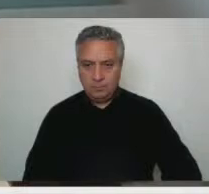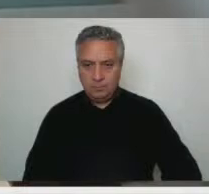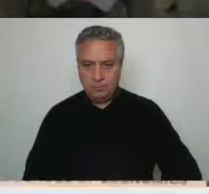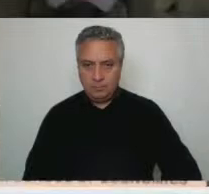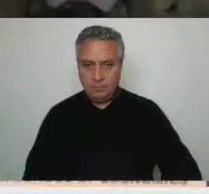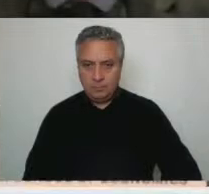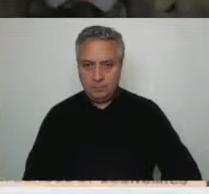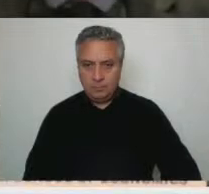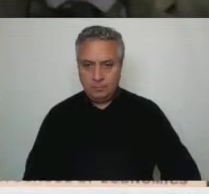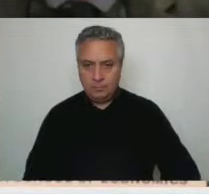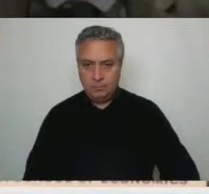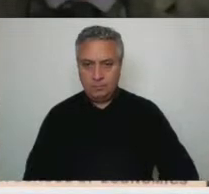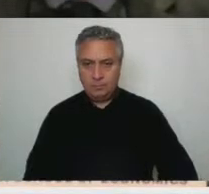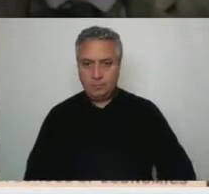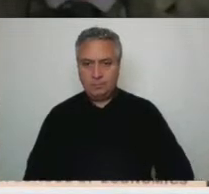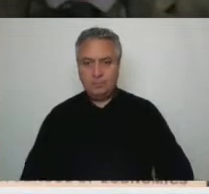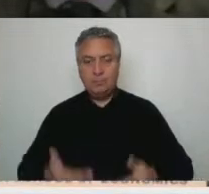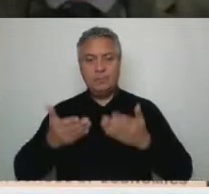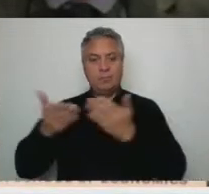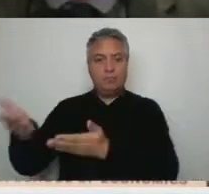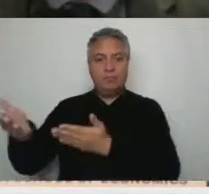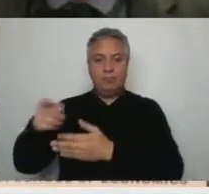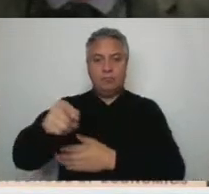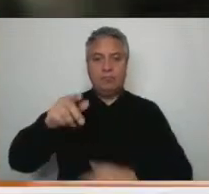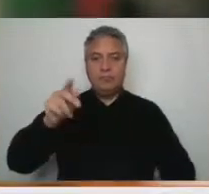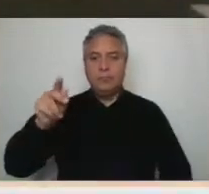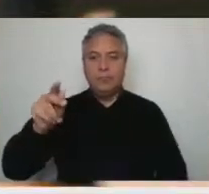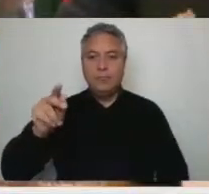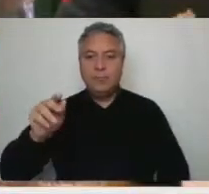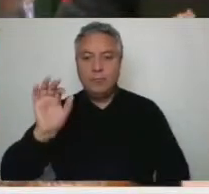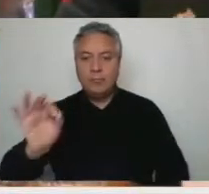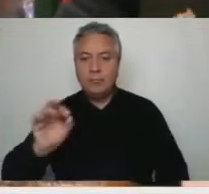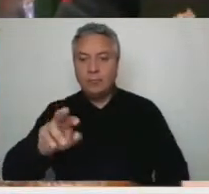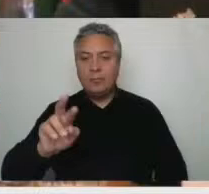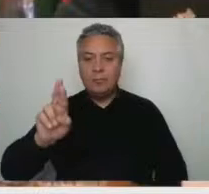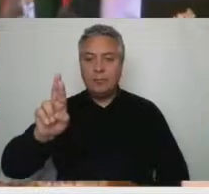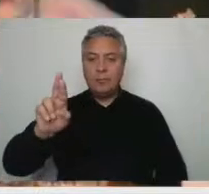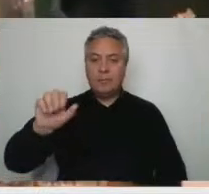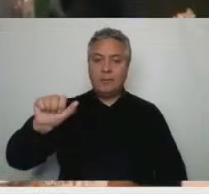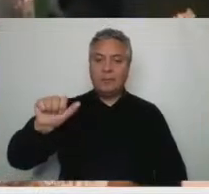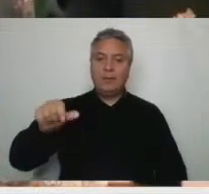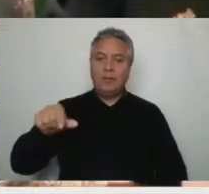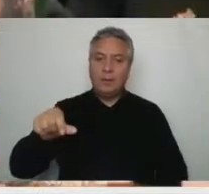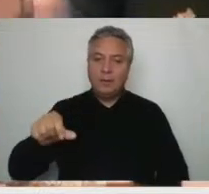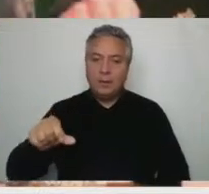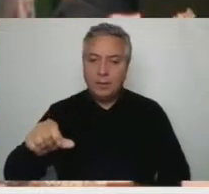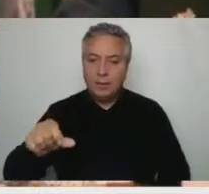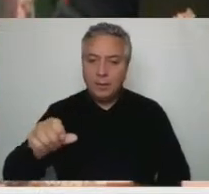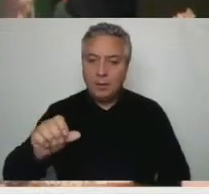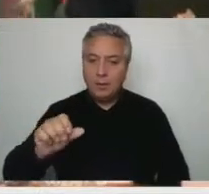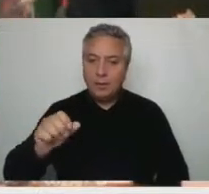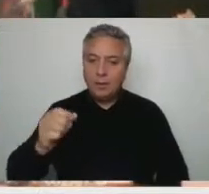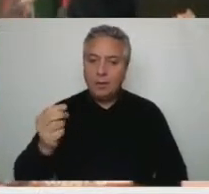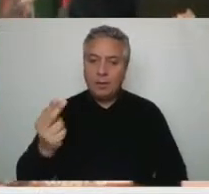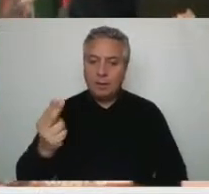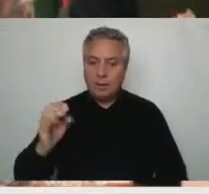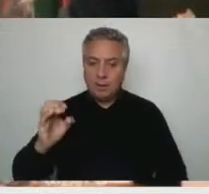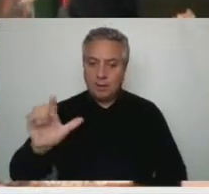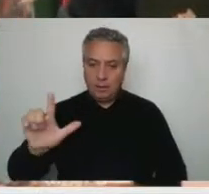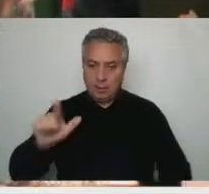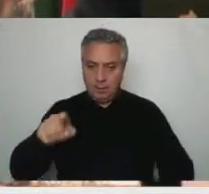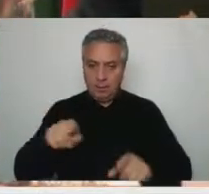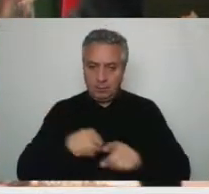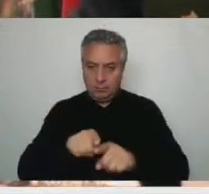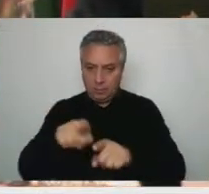Le paso ahora. I now hand over to Raquel, who will be moderating. Thank you, Rodrigo.